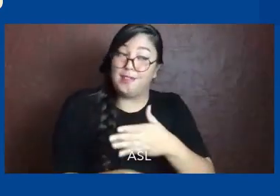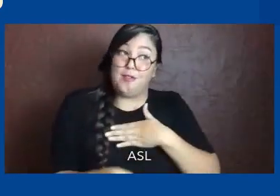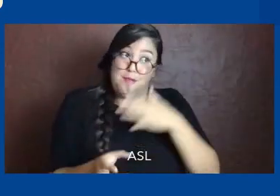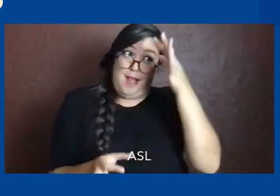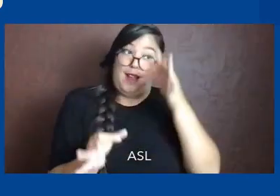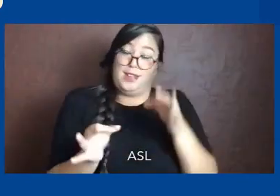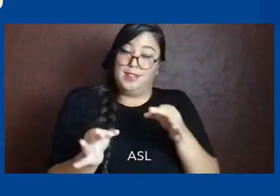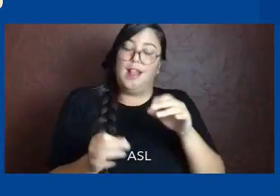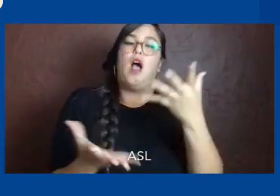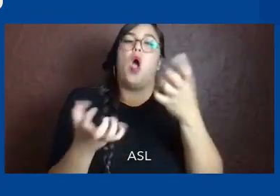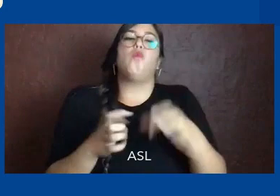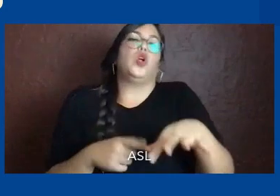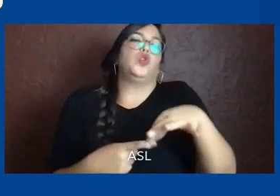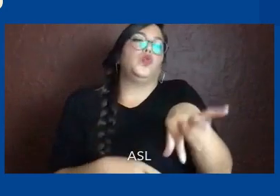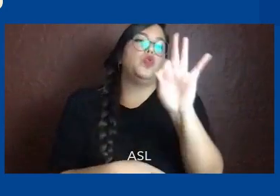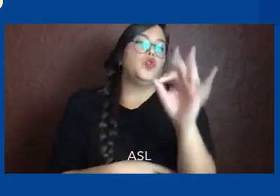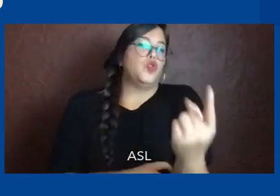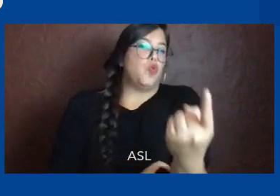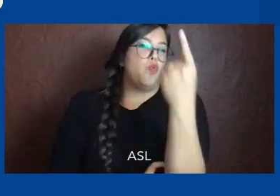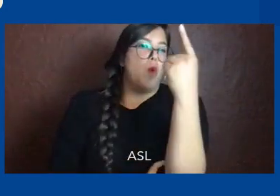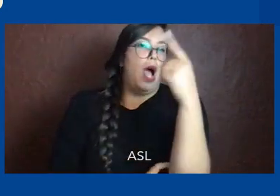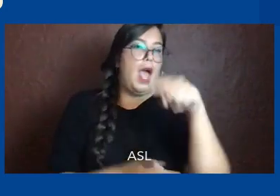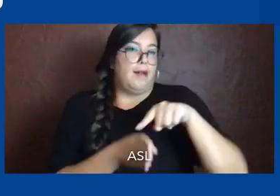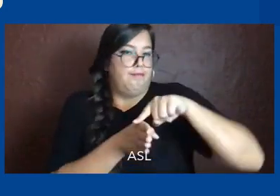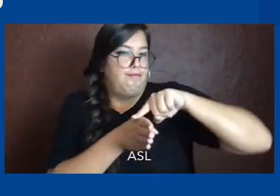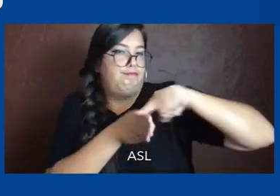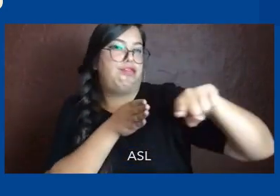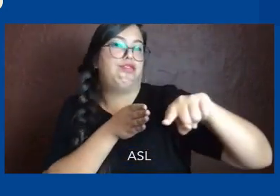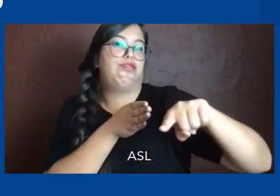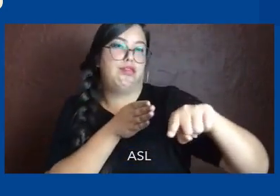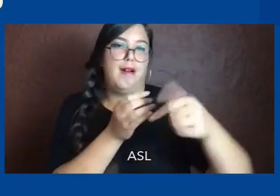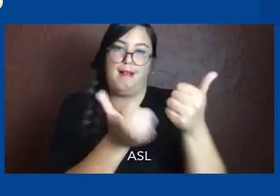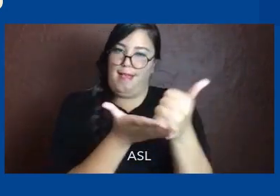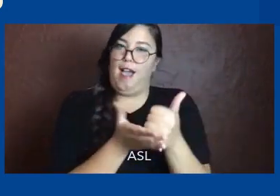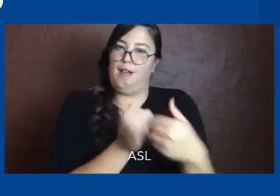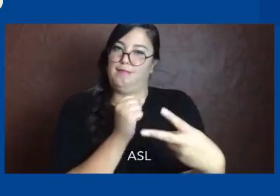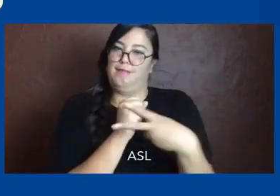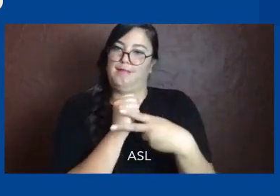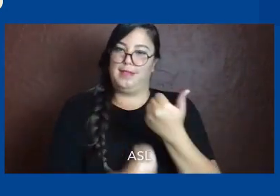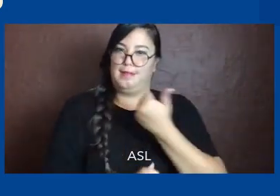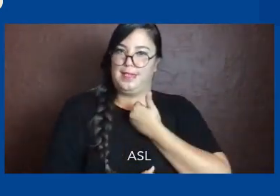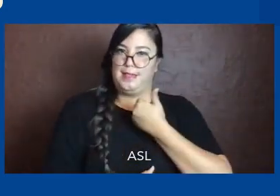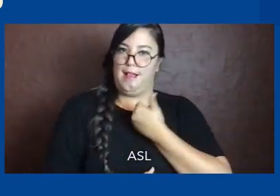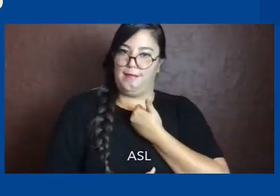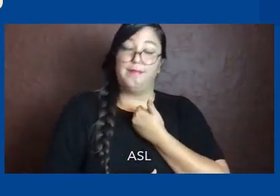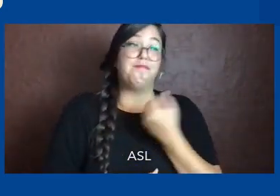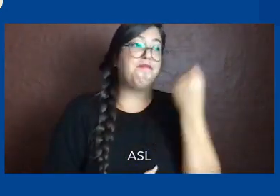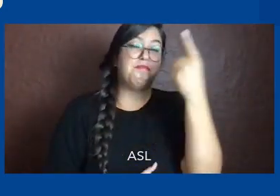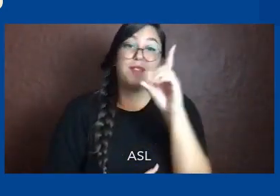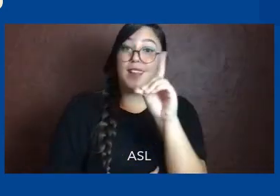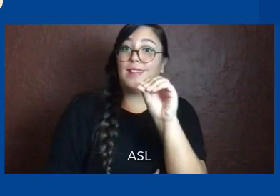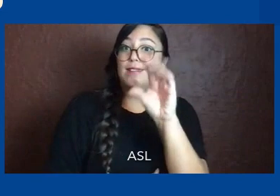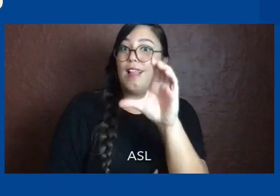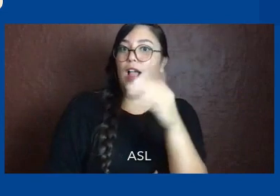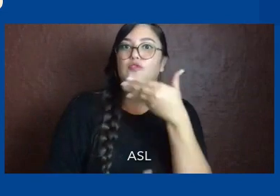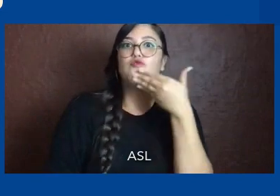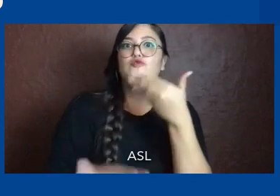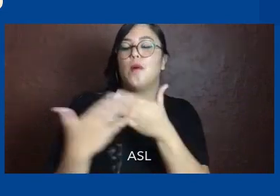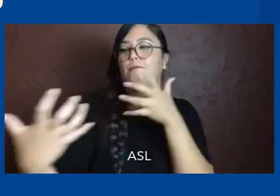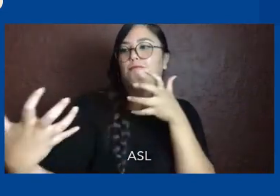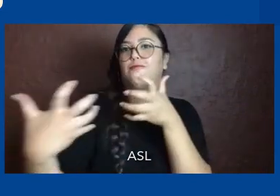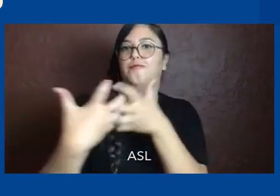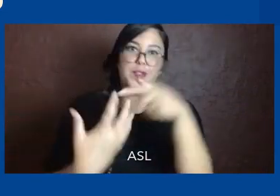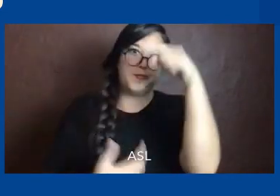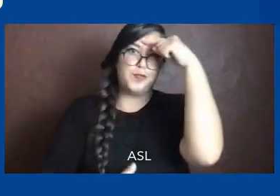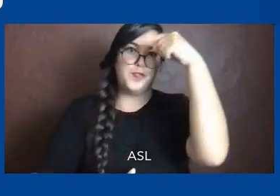specialize to self-preservation. And in documentary was a natural fit for me, partly because that's what I was